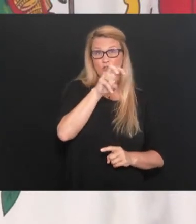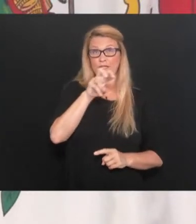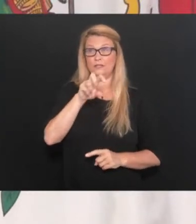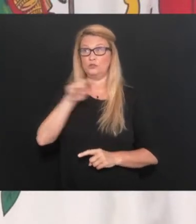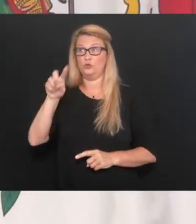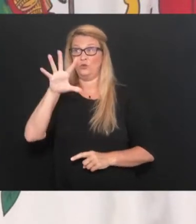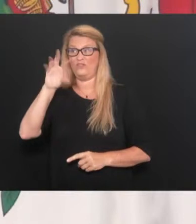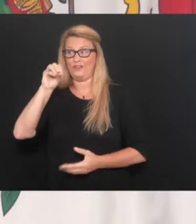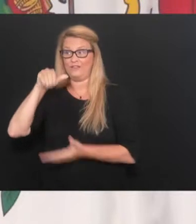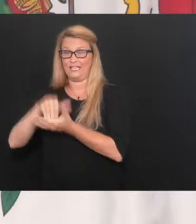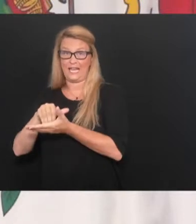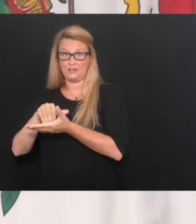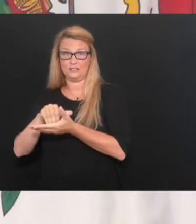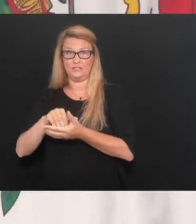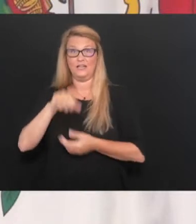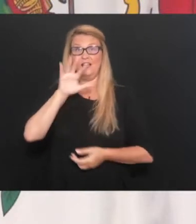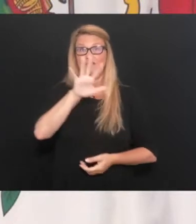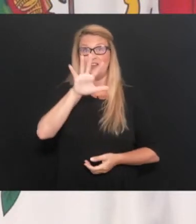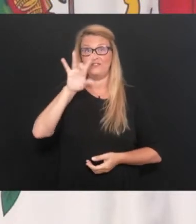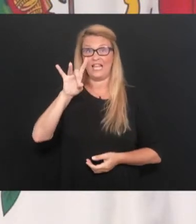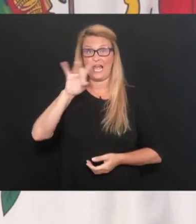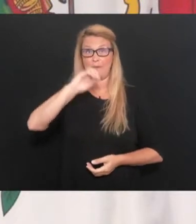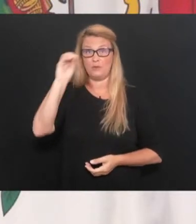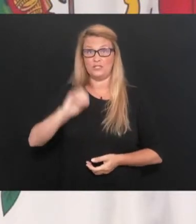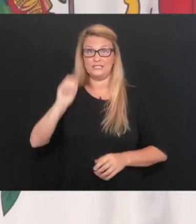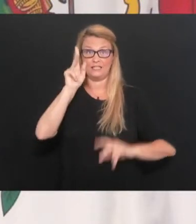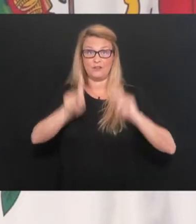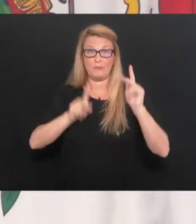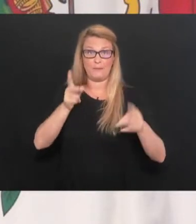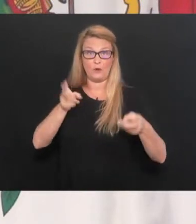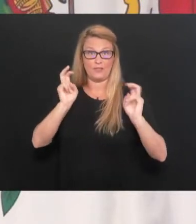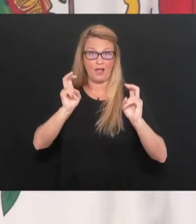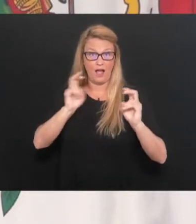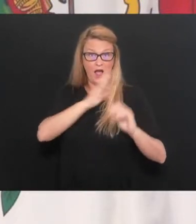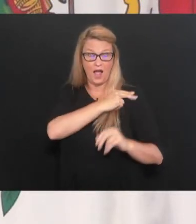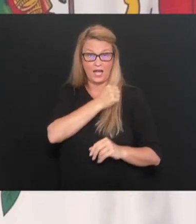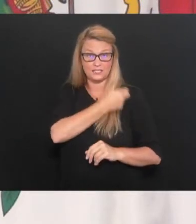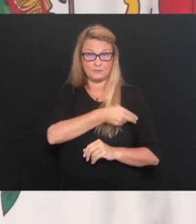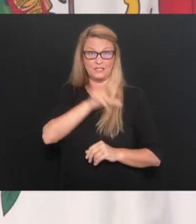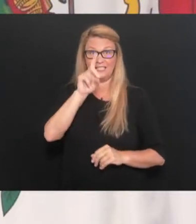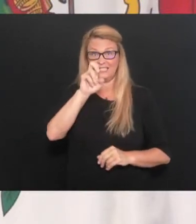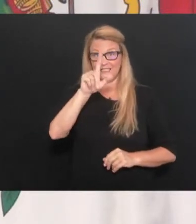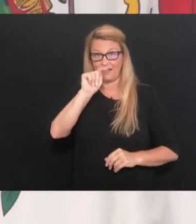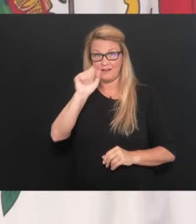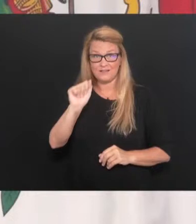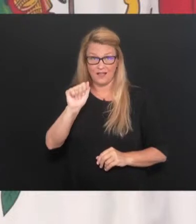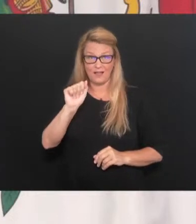50,000. 58% of the people that were hospitalized, were the Delta variant.